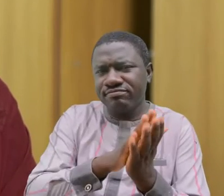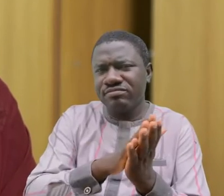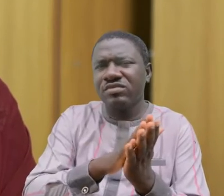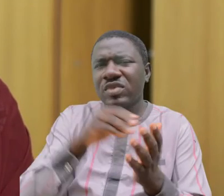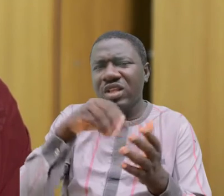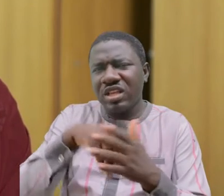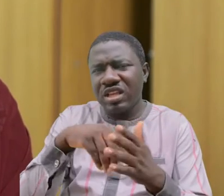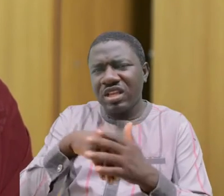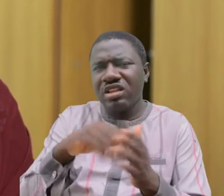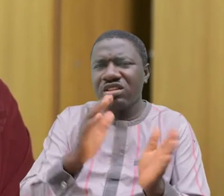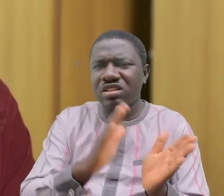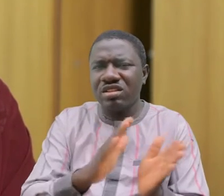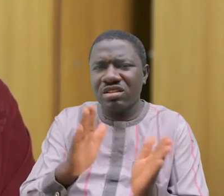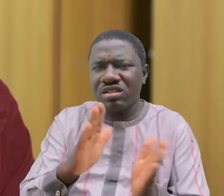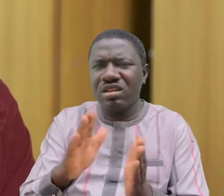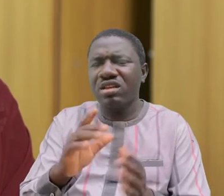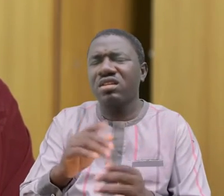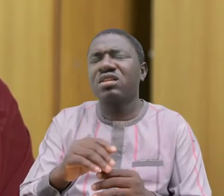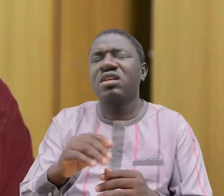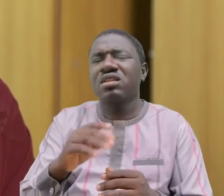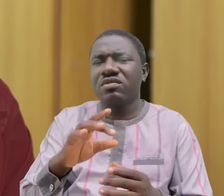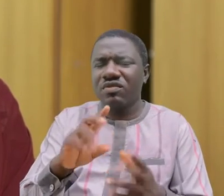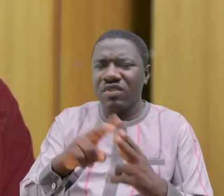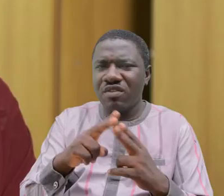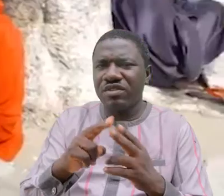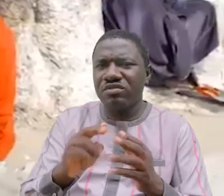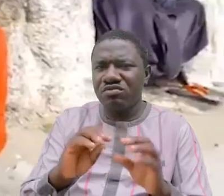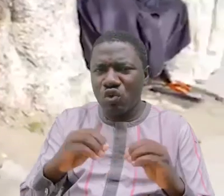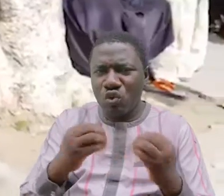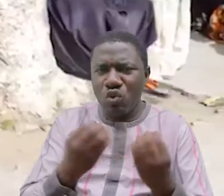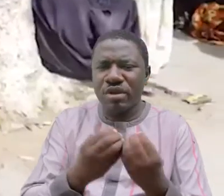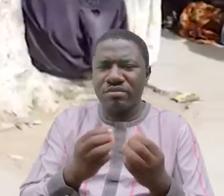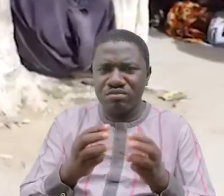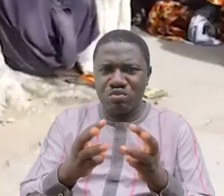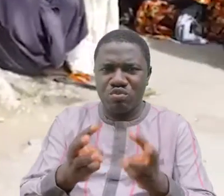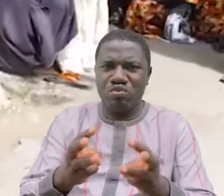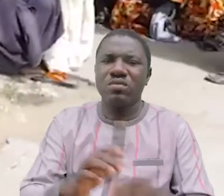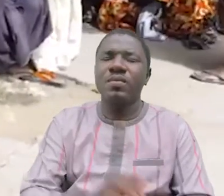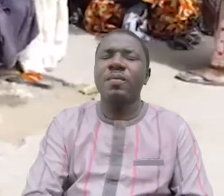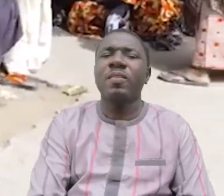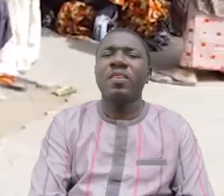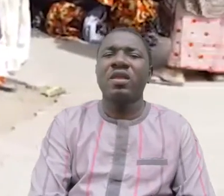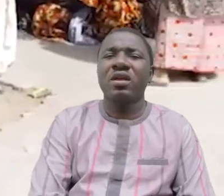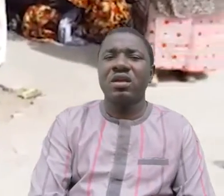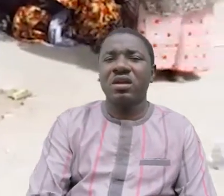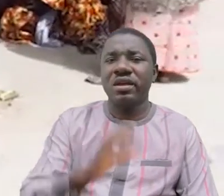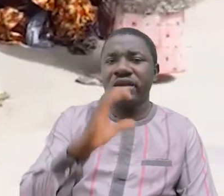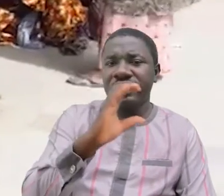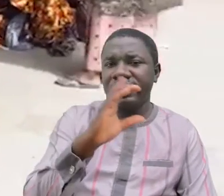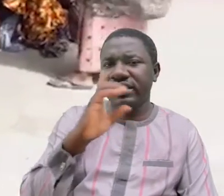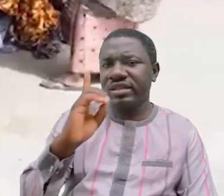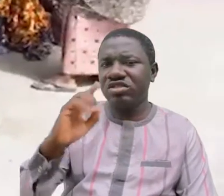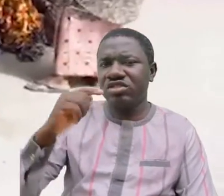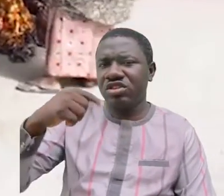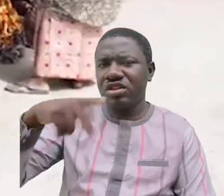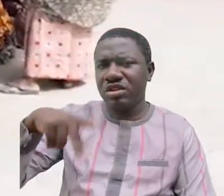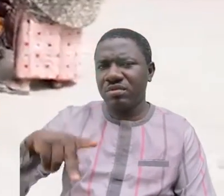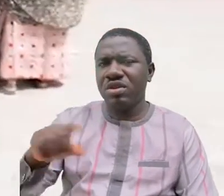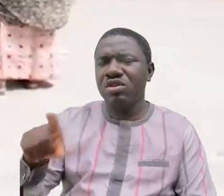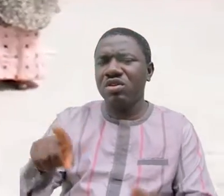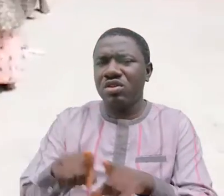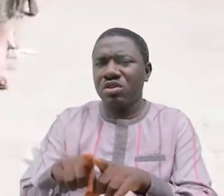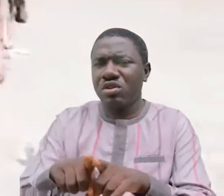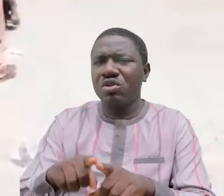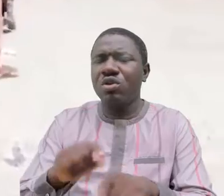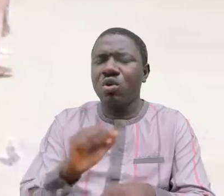a framework and in a coordinated approach. The CDGP2 is working to strengthen the